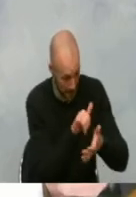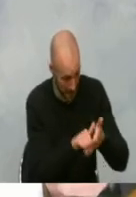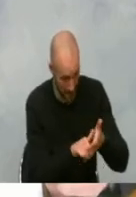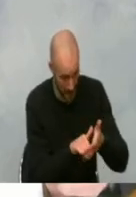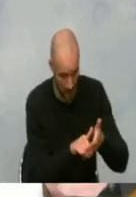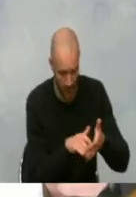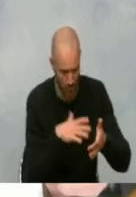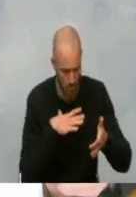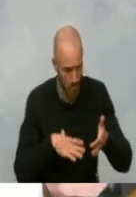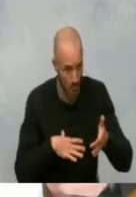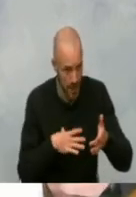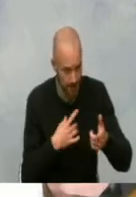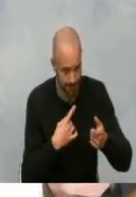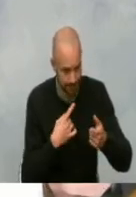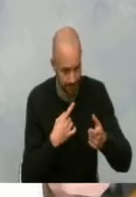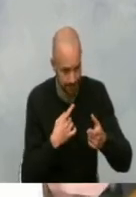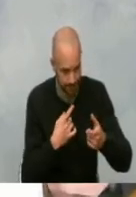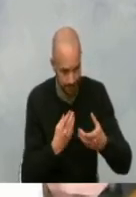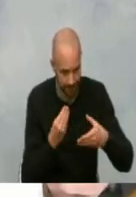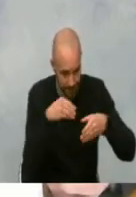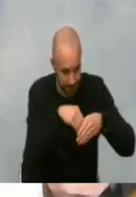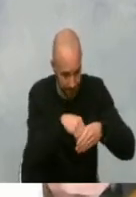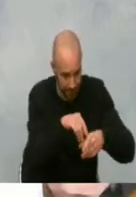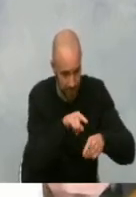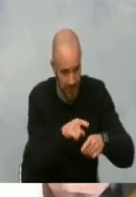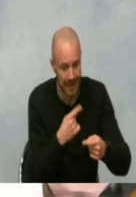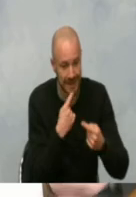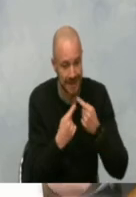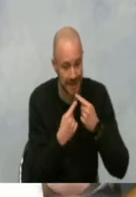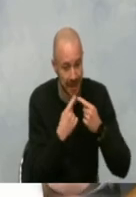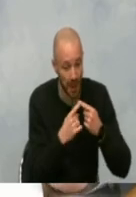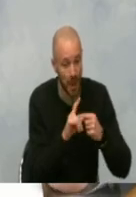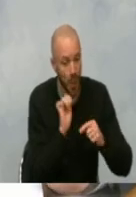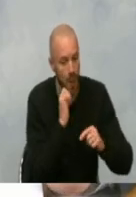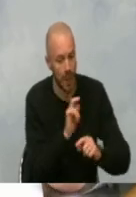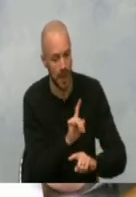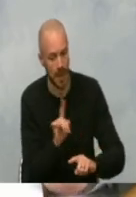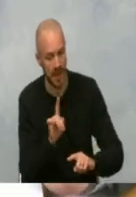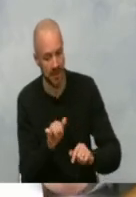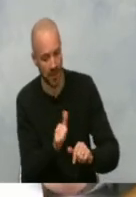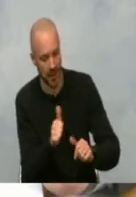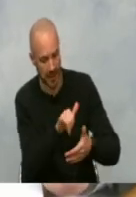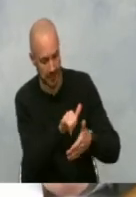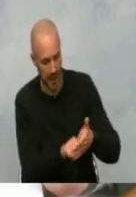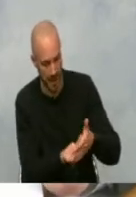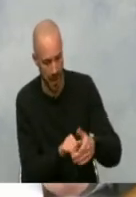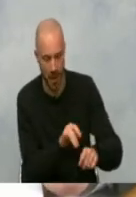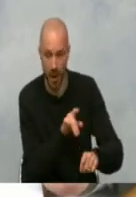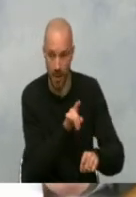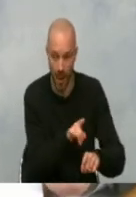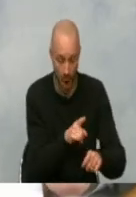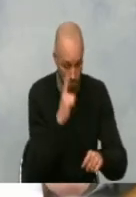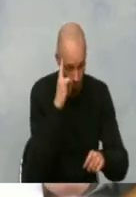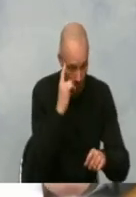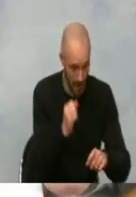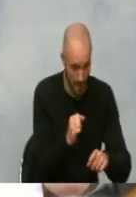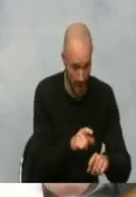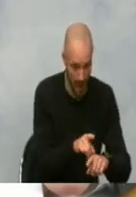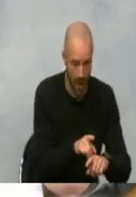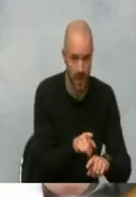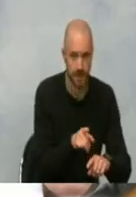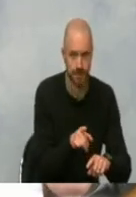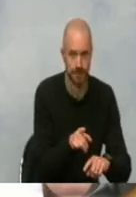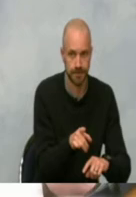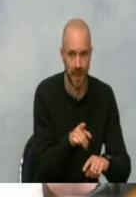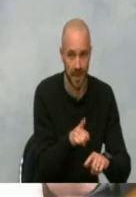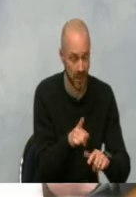I'll not go into this in a lot of detail because I will in that next paper, right? But remember, this is about how we account for the costs of